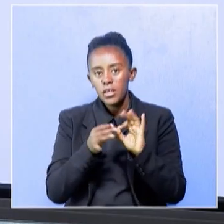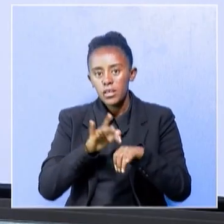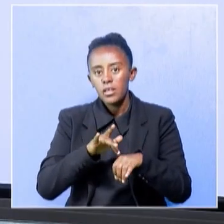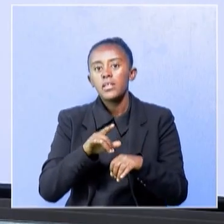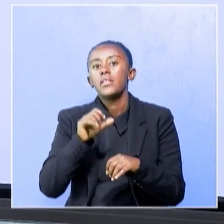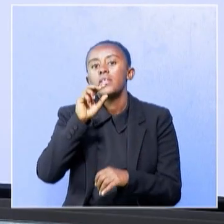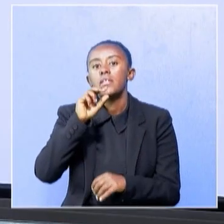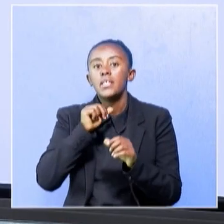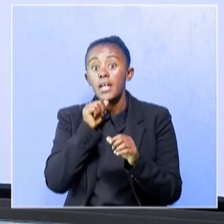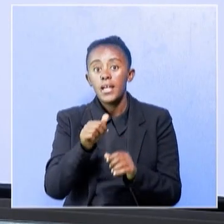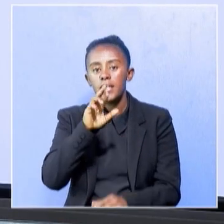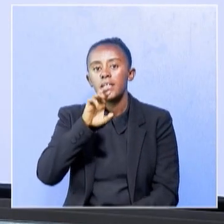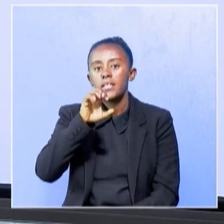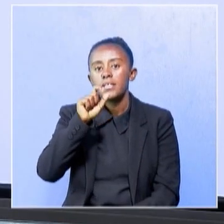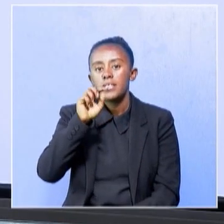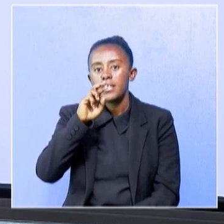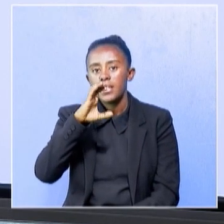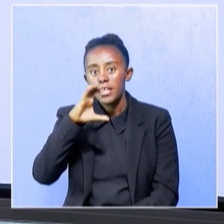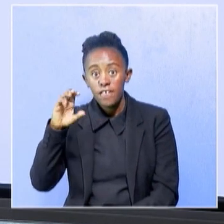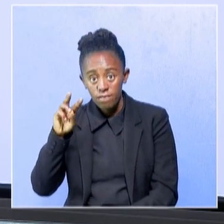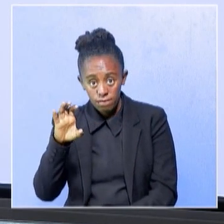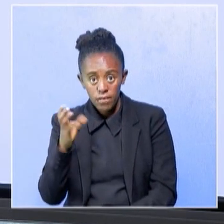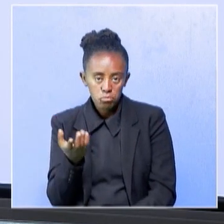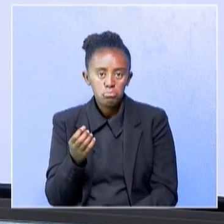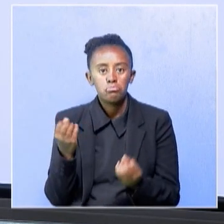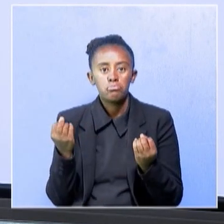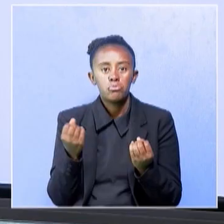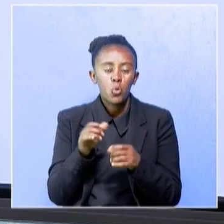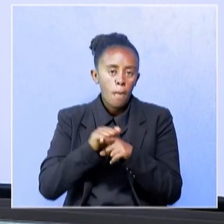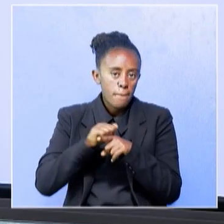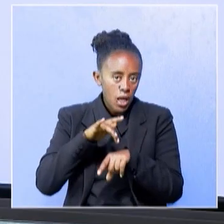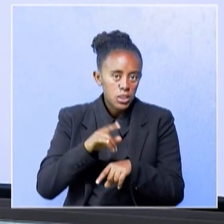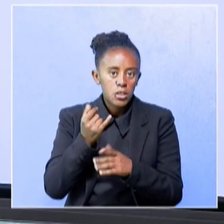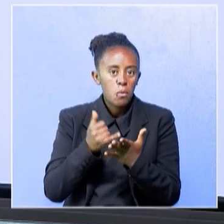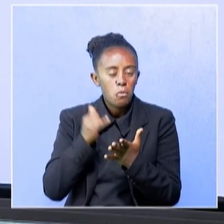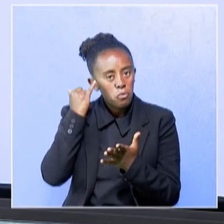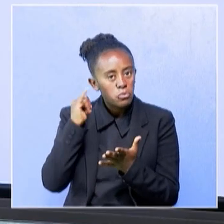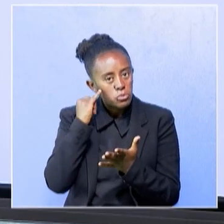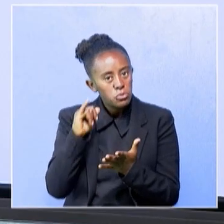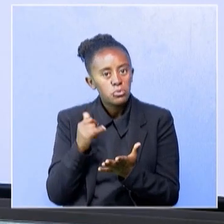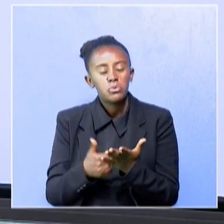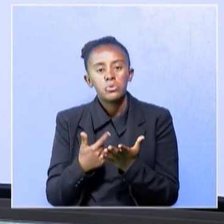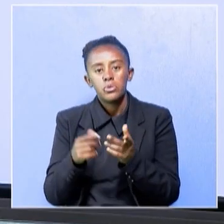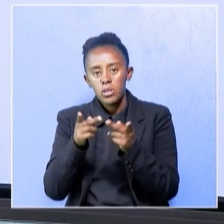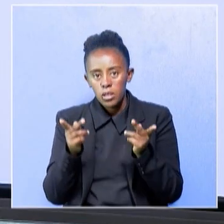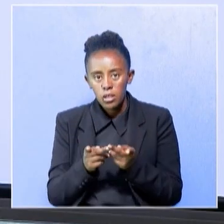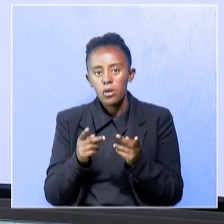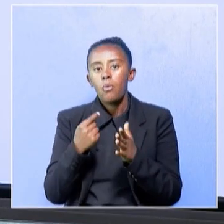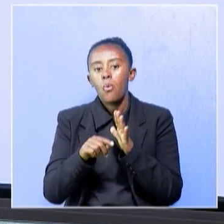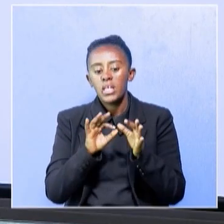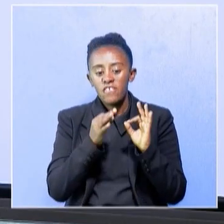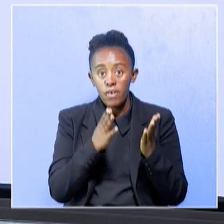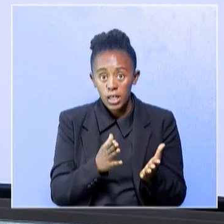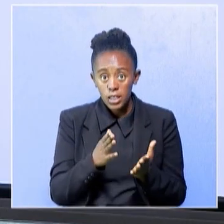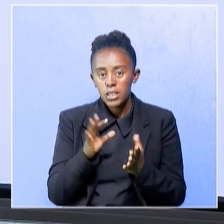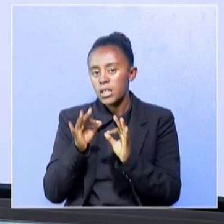it non-restrictive clause. I hope that you practiced some of the issues regarding this area, what defining